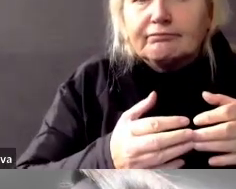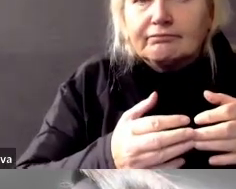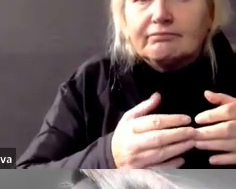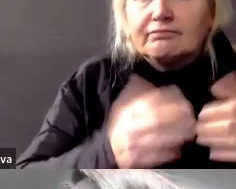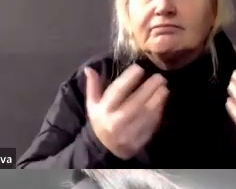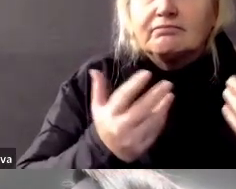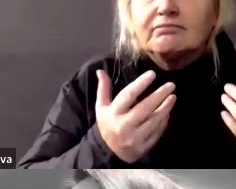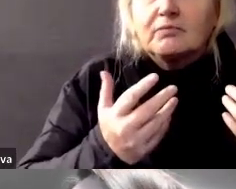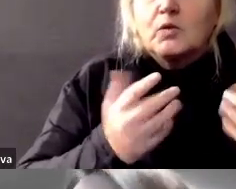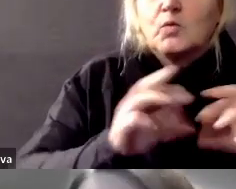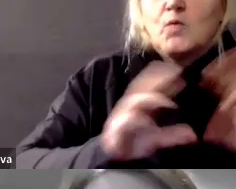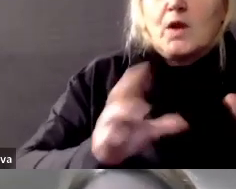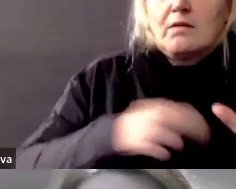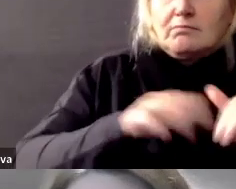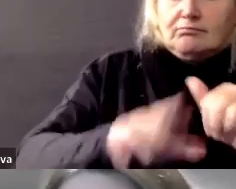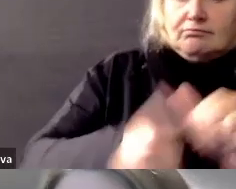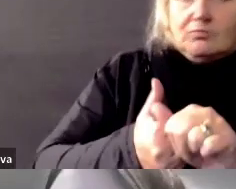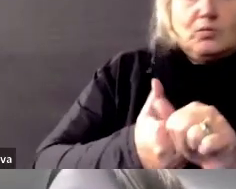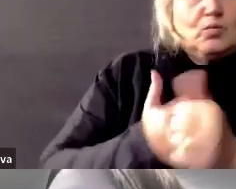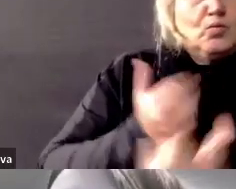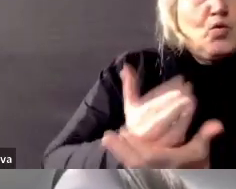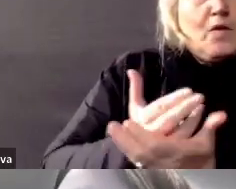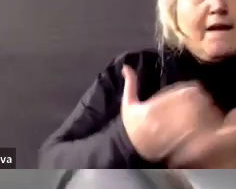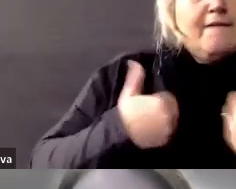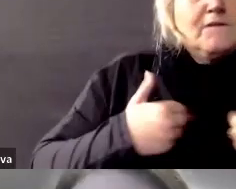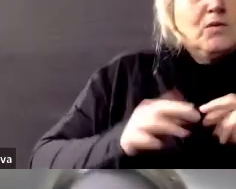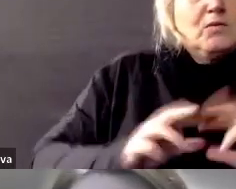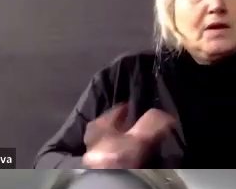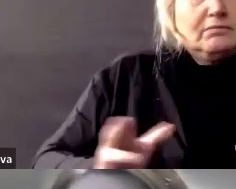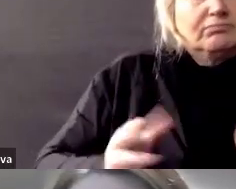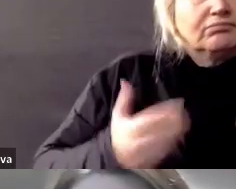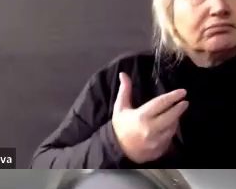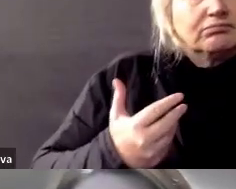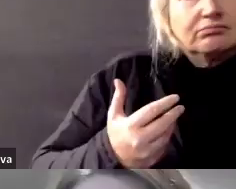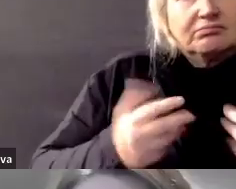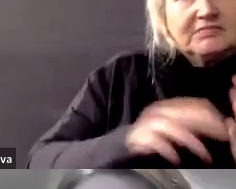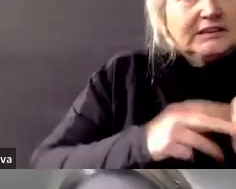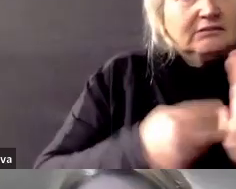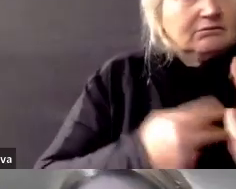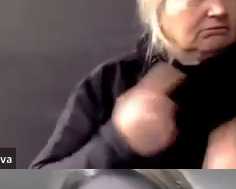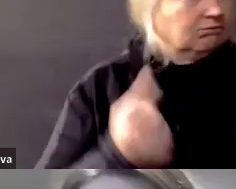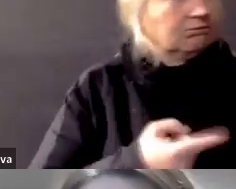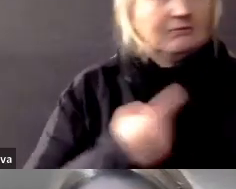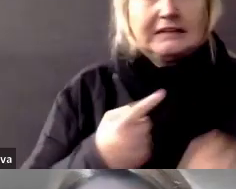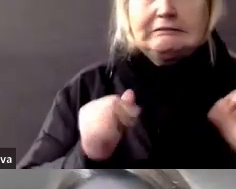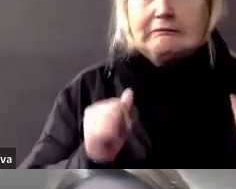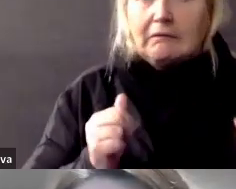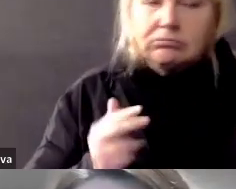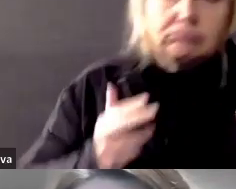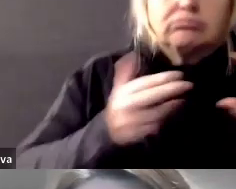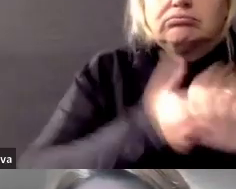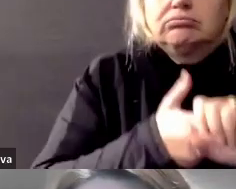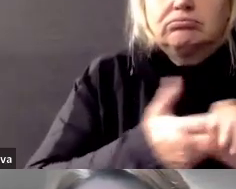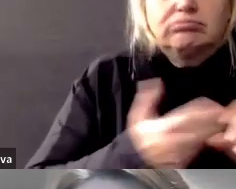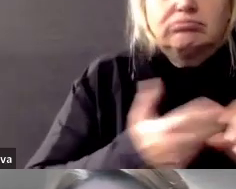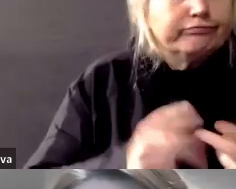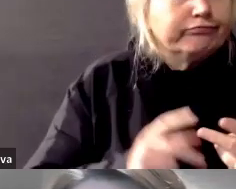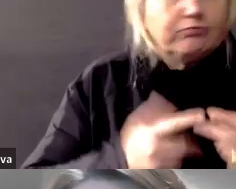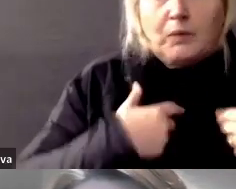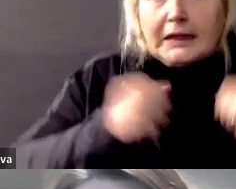have the resources and the ability to participate, uh, to live